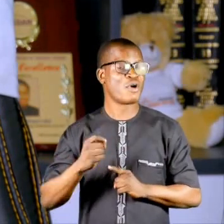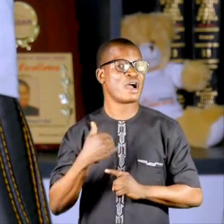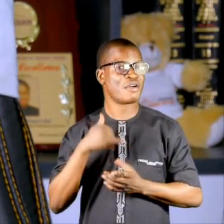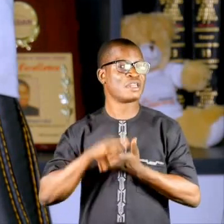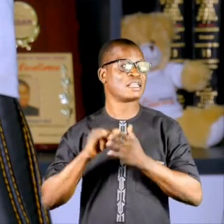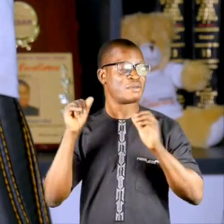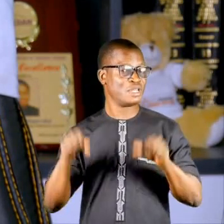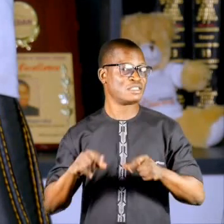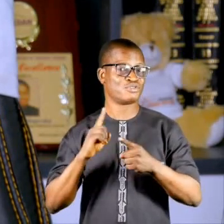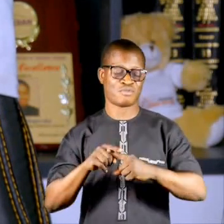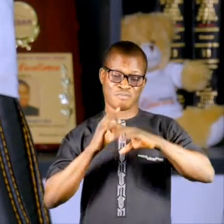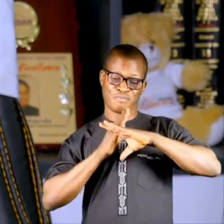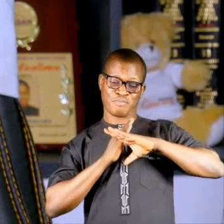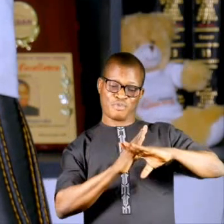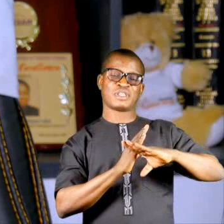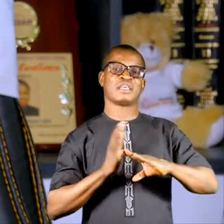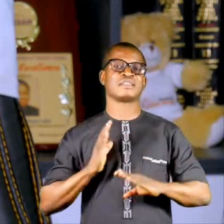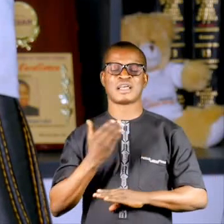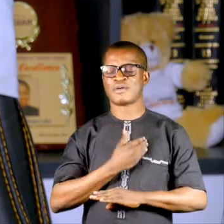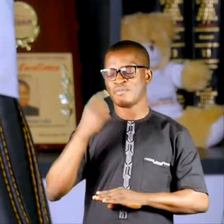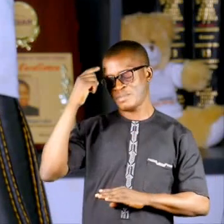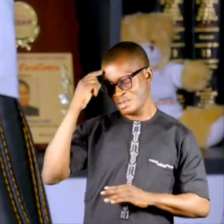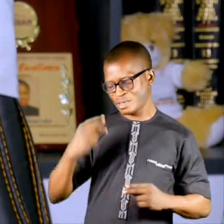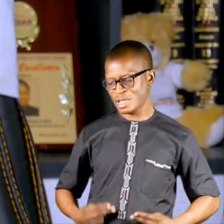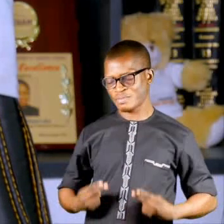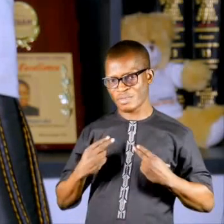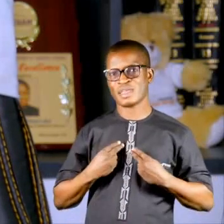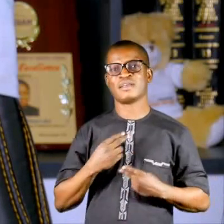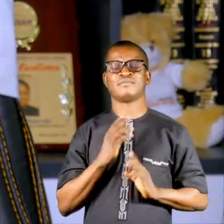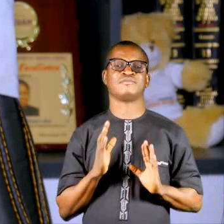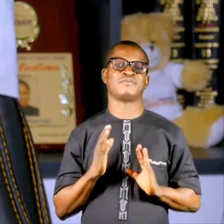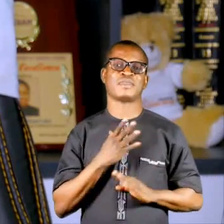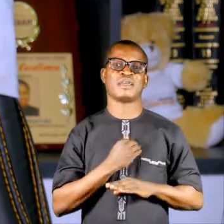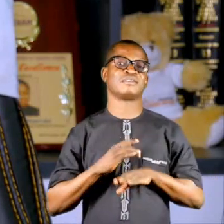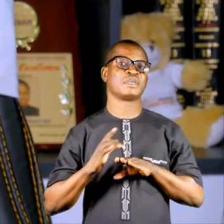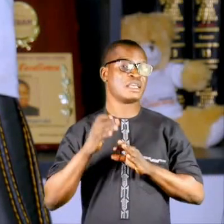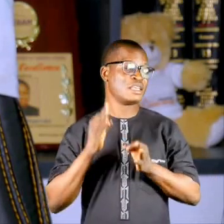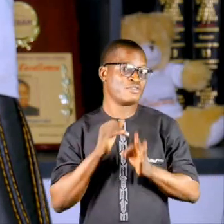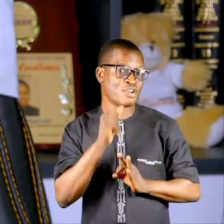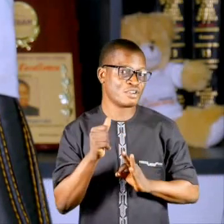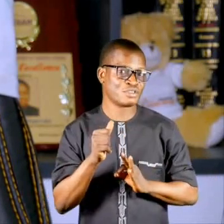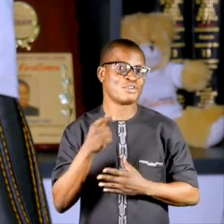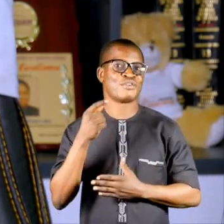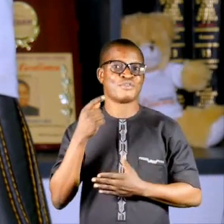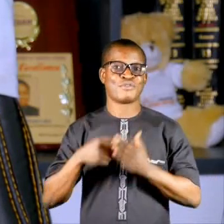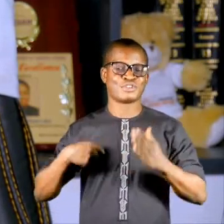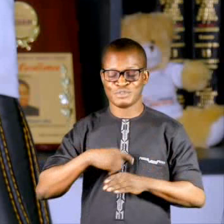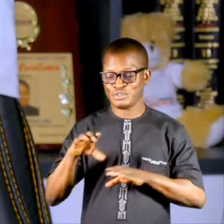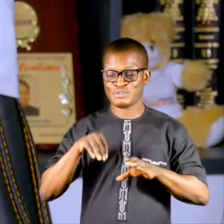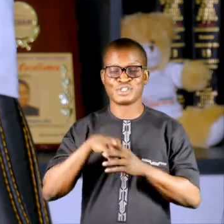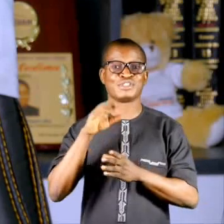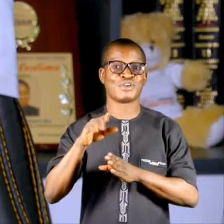have that ability to protect our mental health and our mental space. Else, what you do